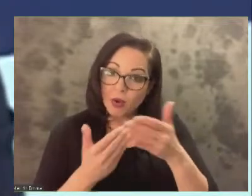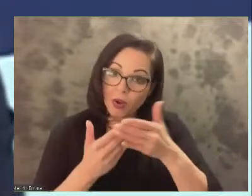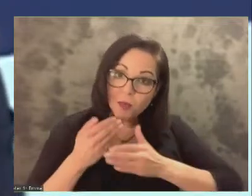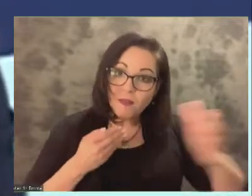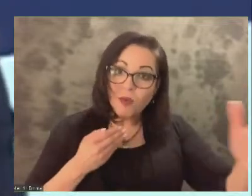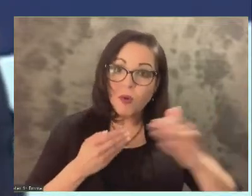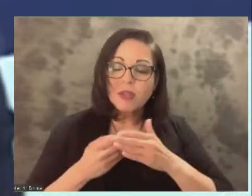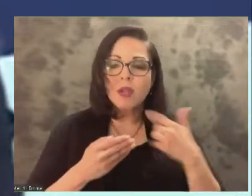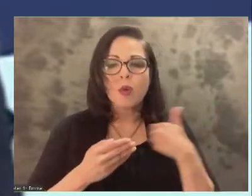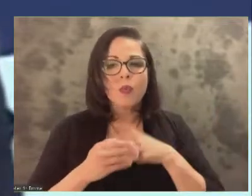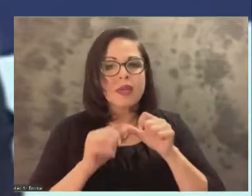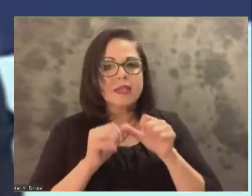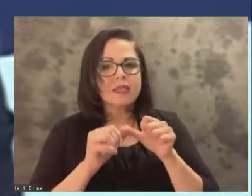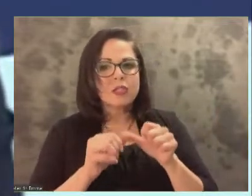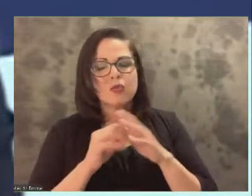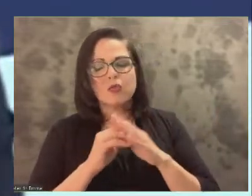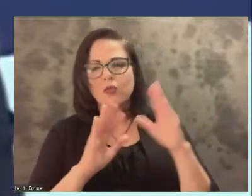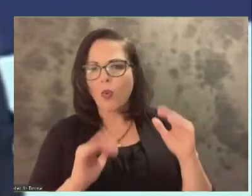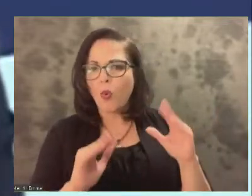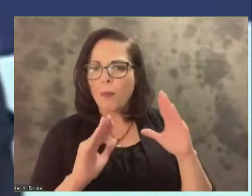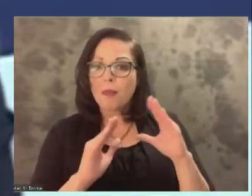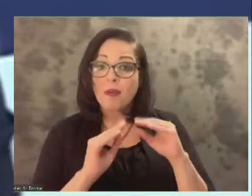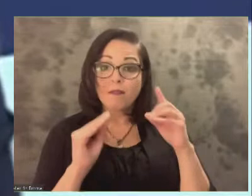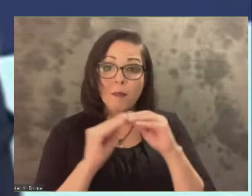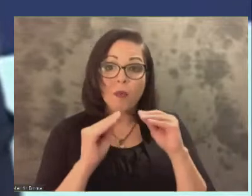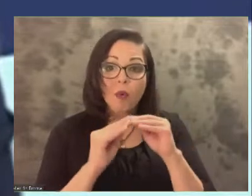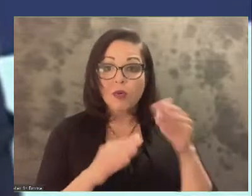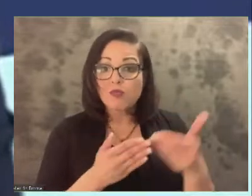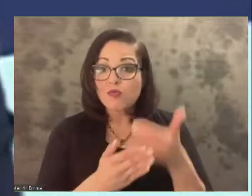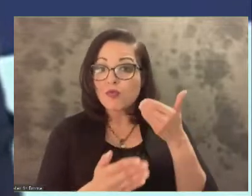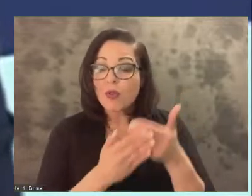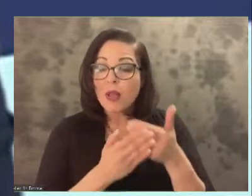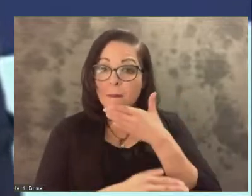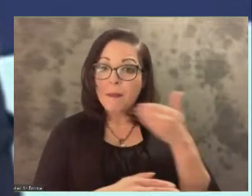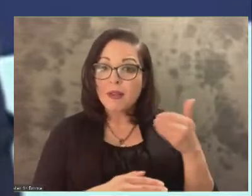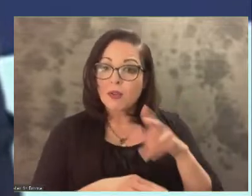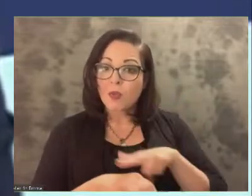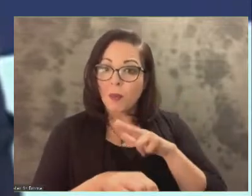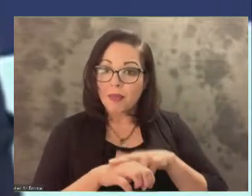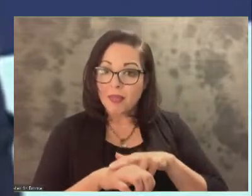we continue to hold hope for a new and better normal.